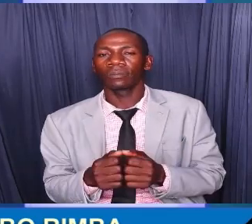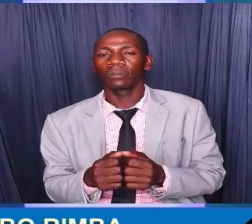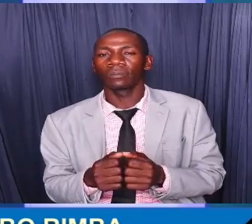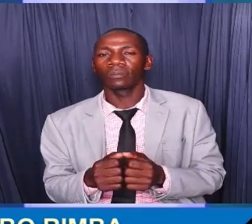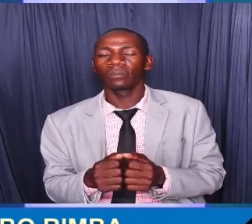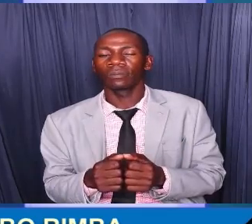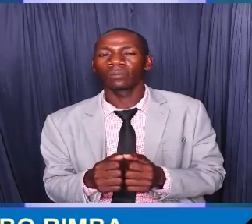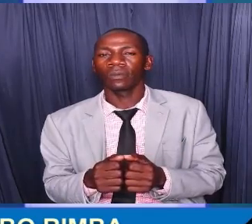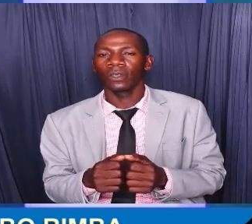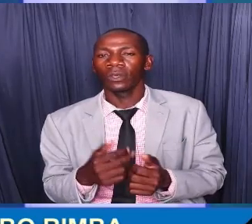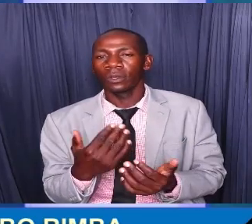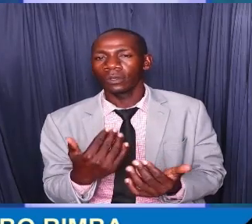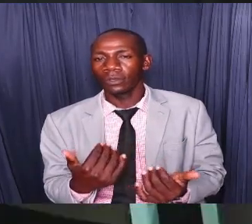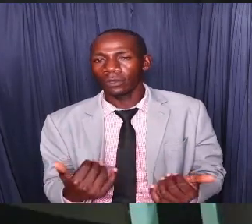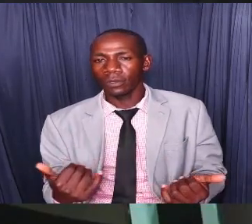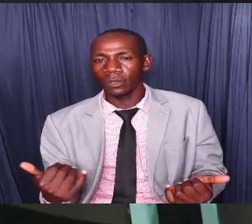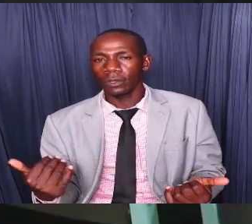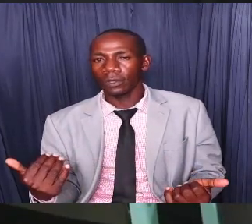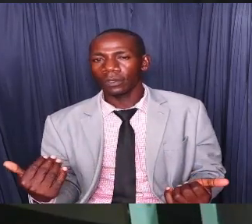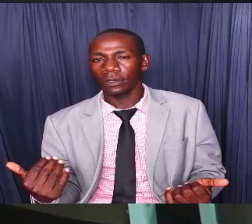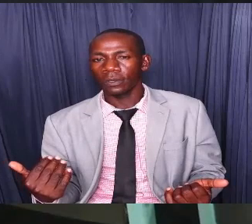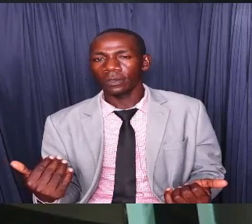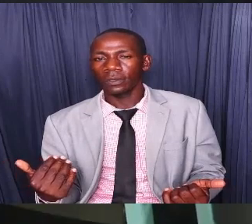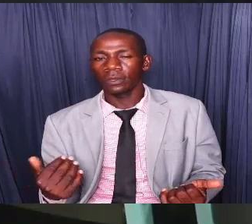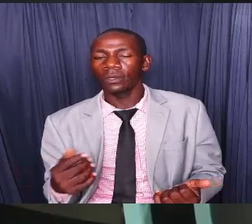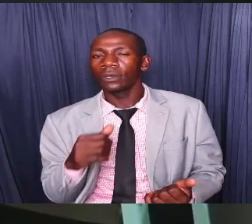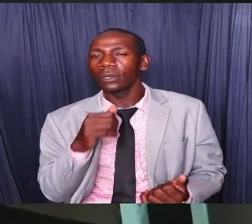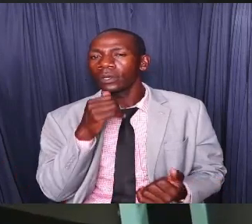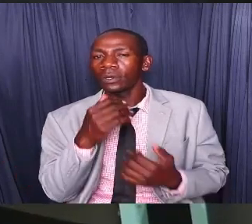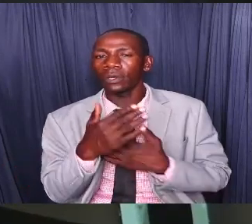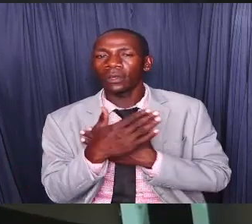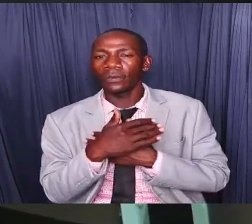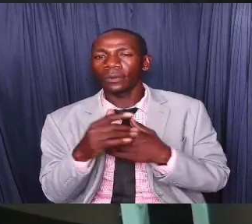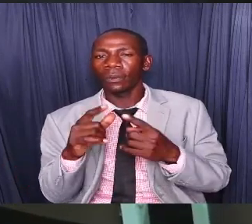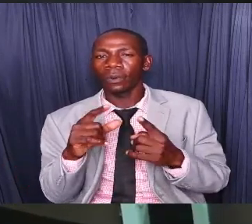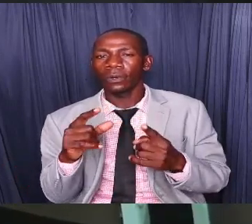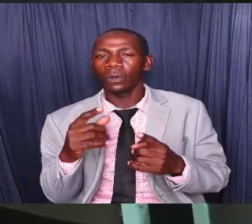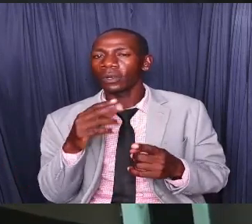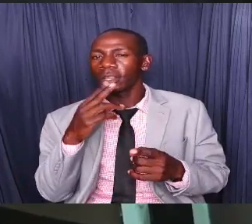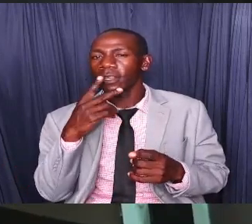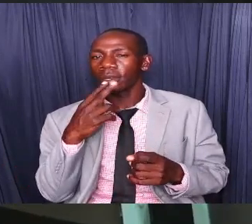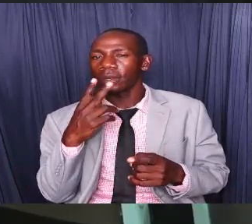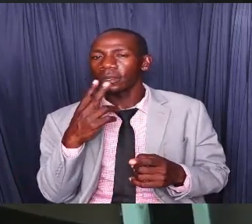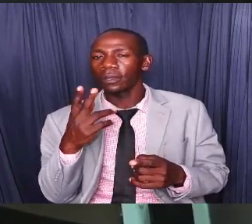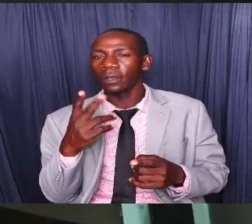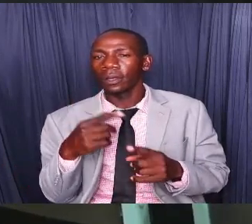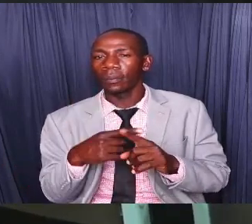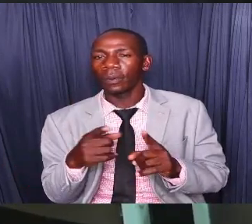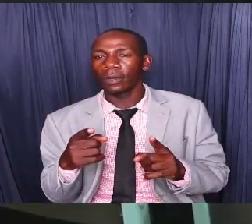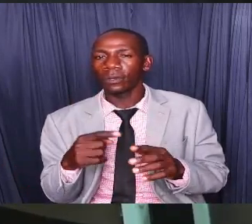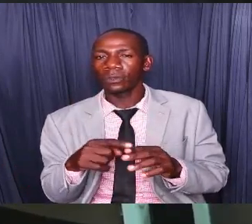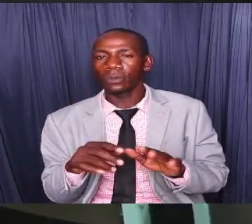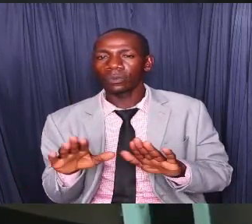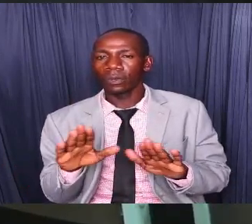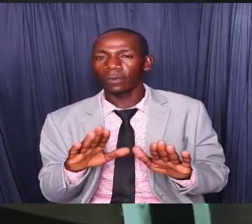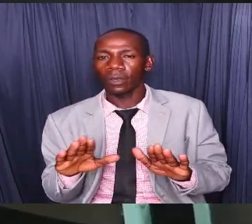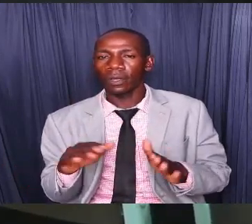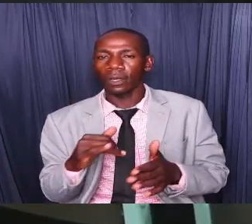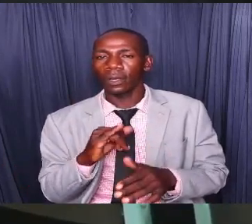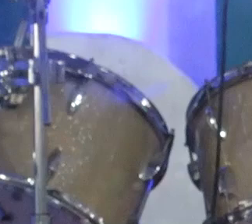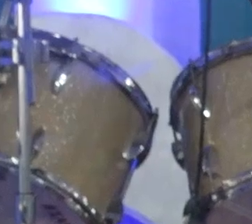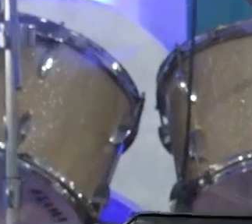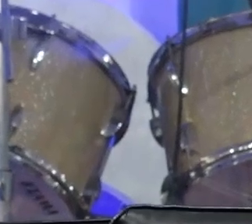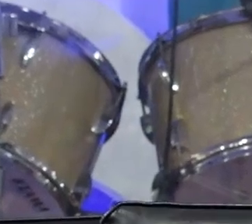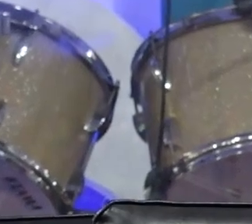3:18. Watoto wadogo, tusipende kwa neno wala kwa ulimi. Bali kwa tendo na kweli.